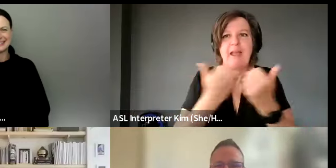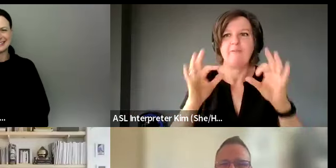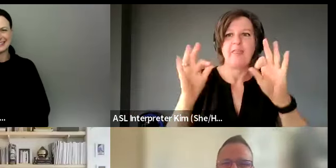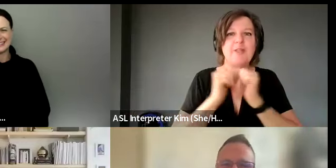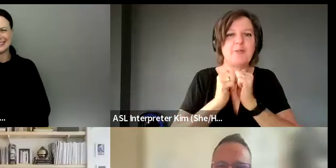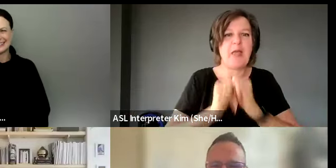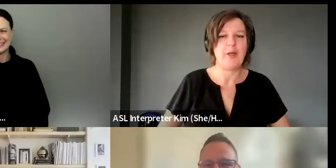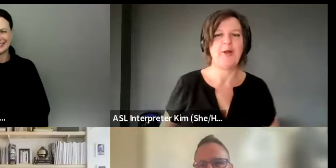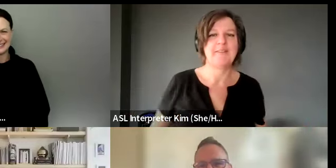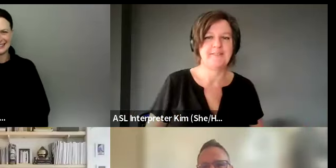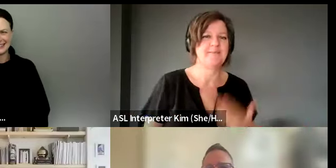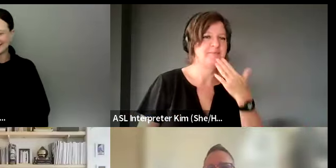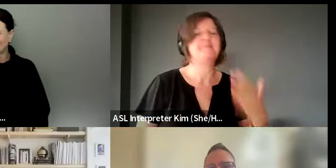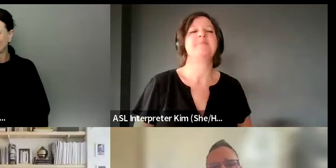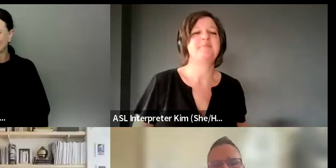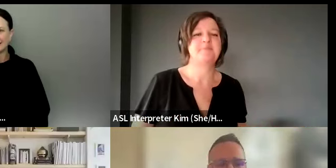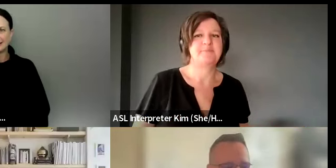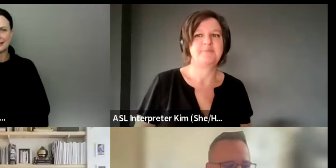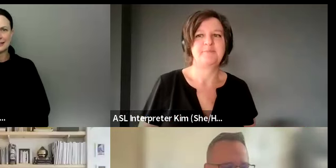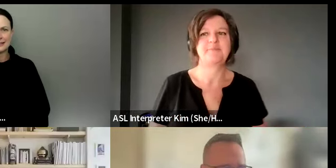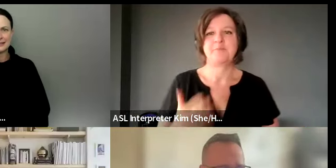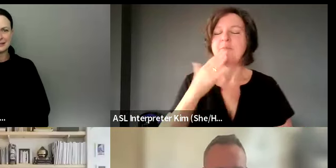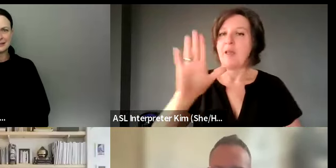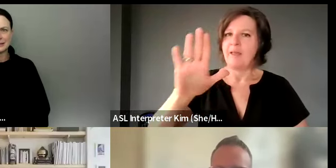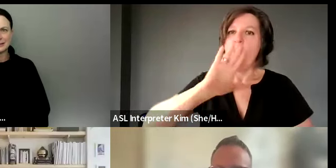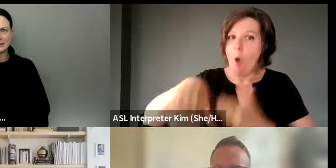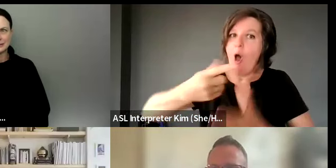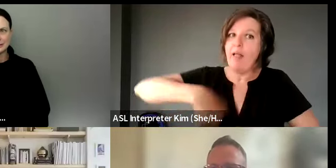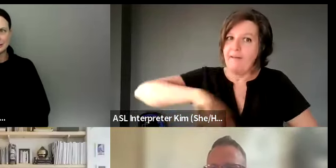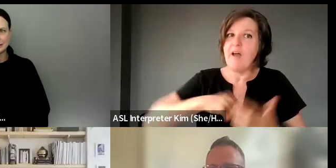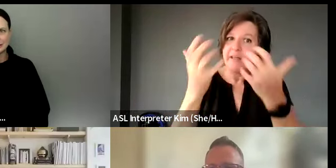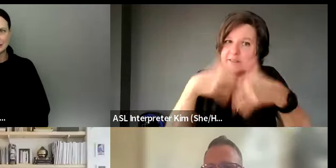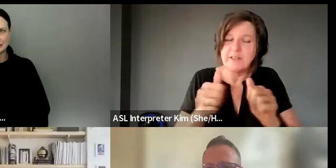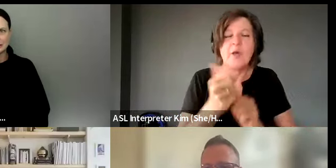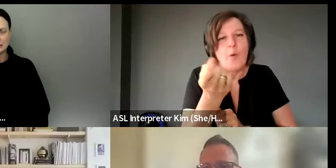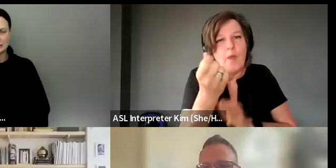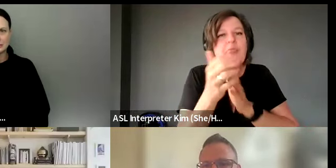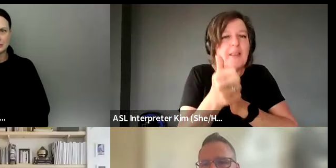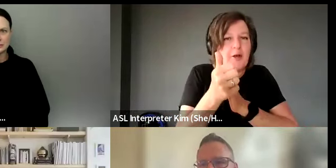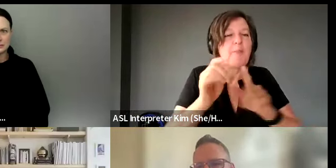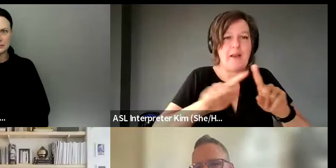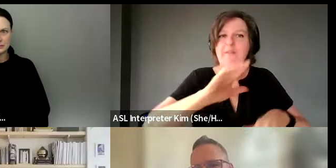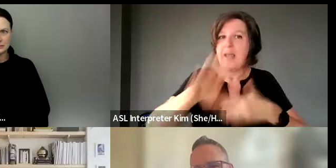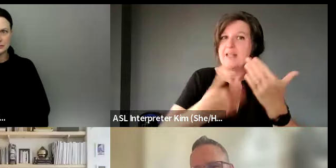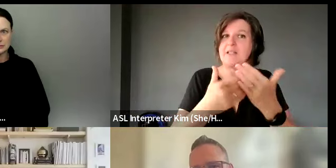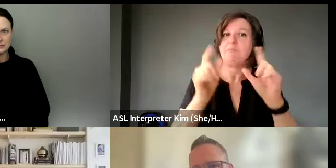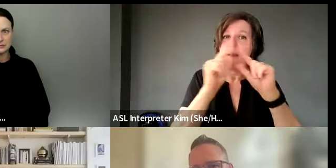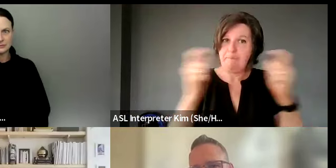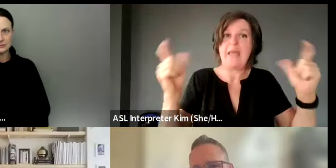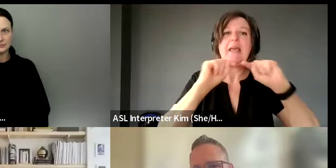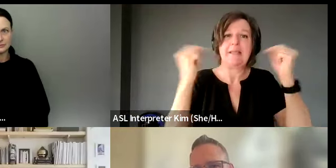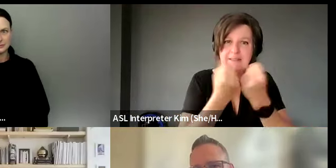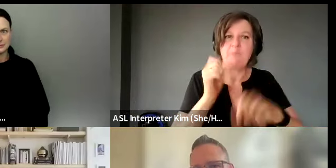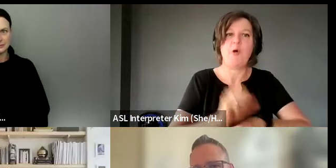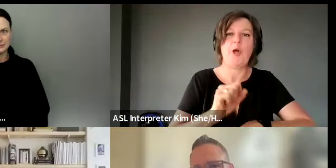Wow. Thank you. Well, we all put Catherine it together, right? Like with a little guidance, but it was all a big teamwork.